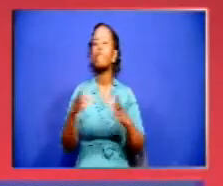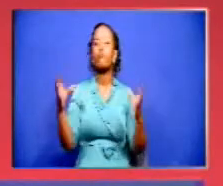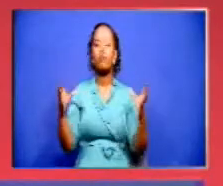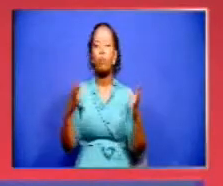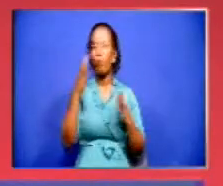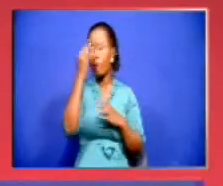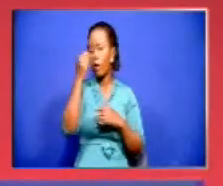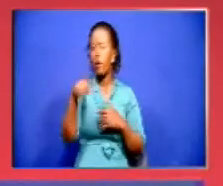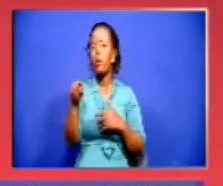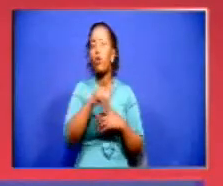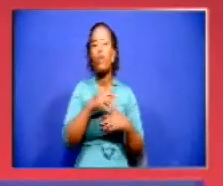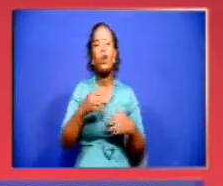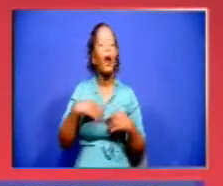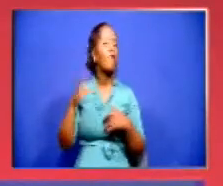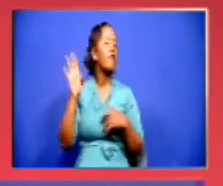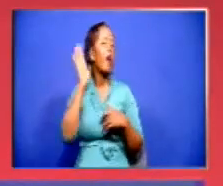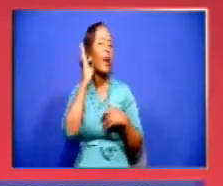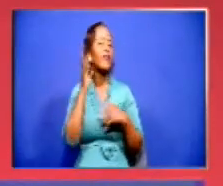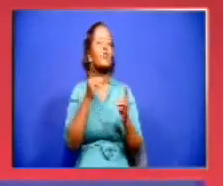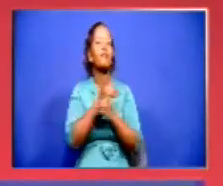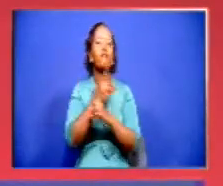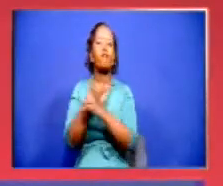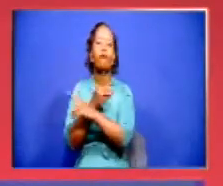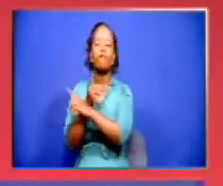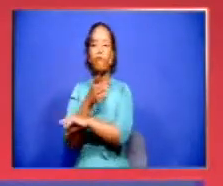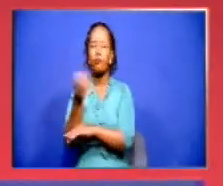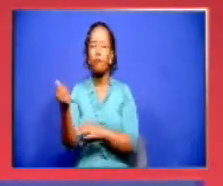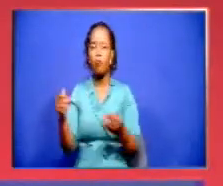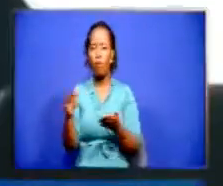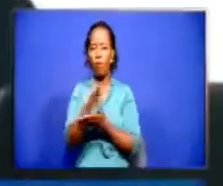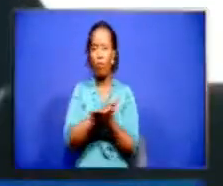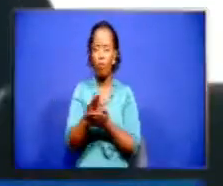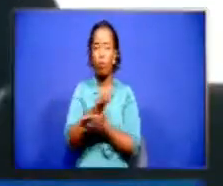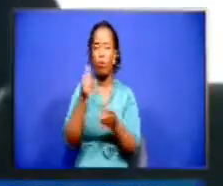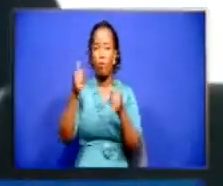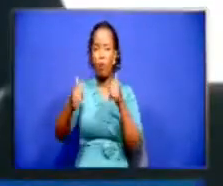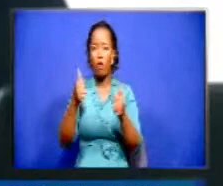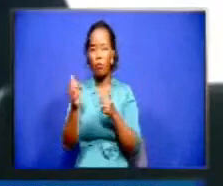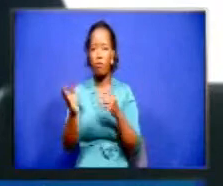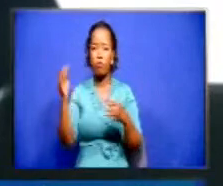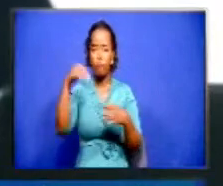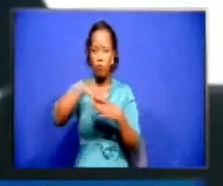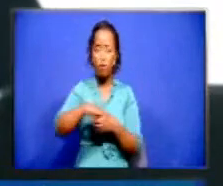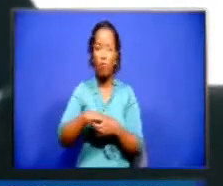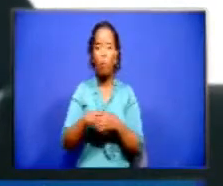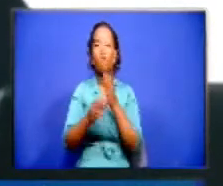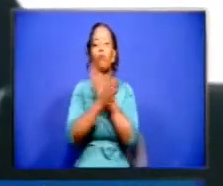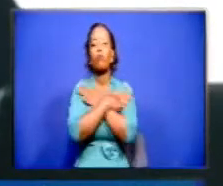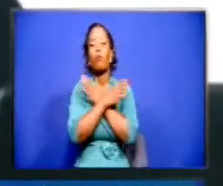have had to develop other avenues in which to accommodate amicus